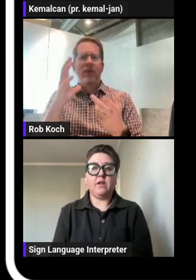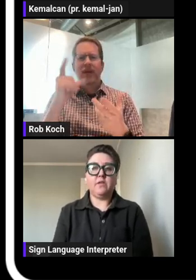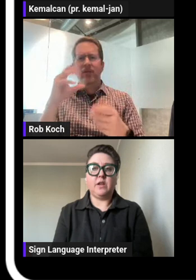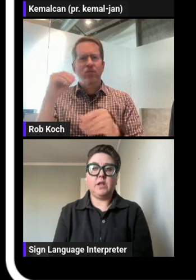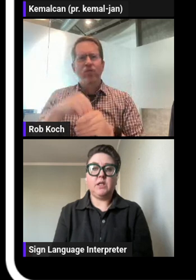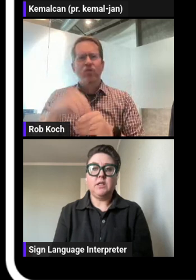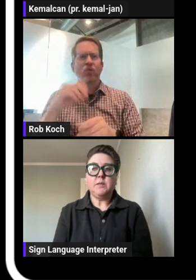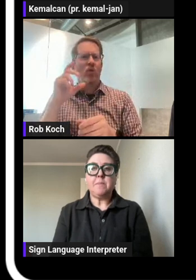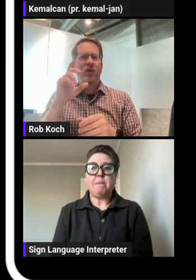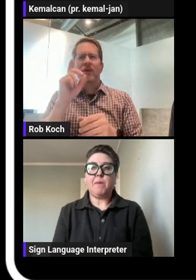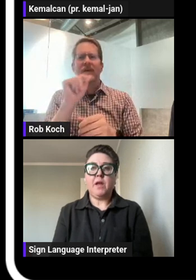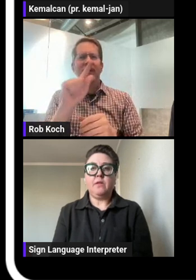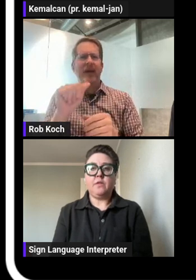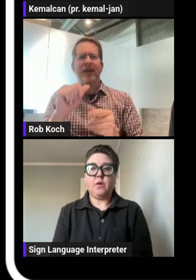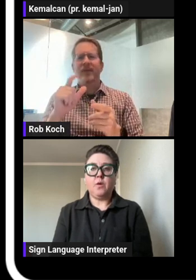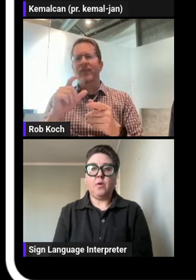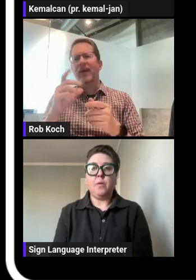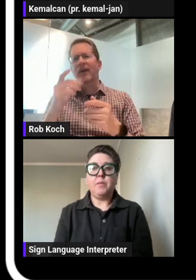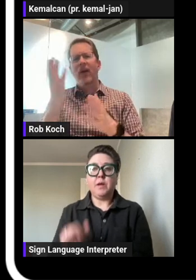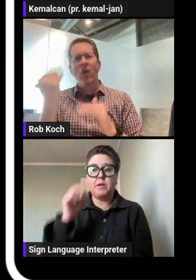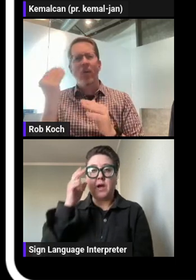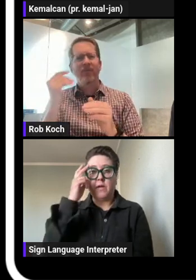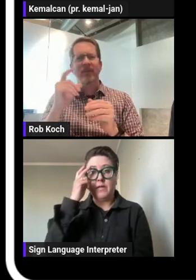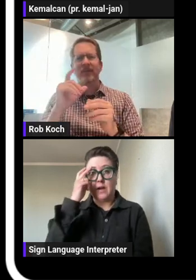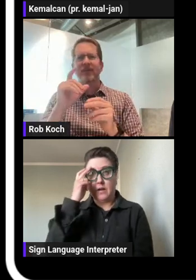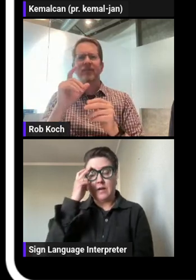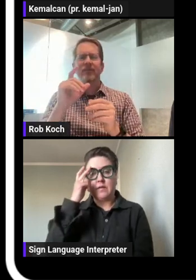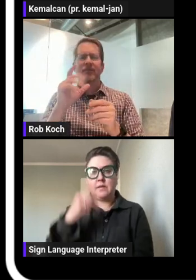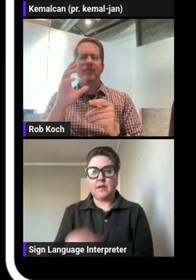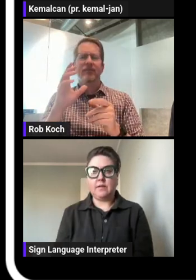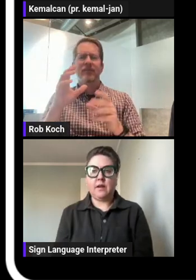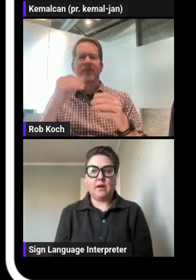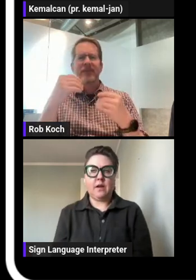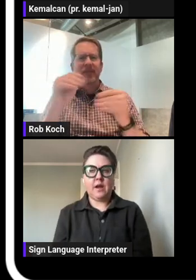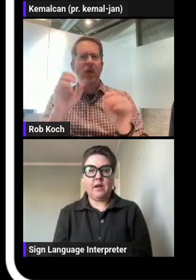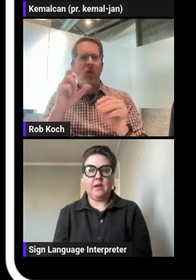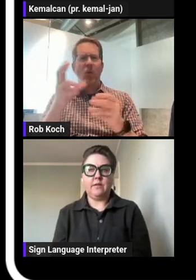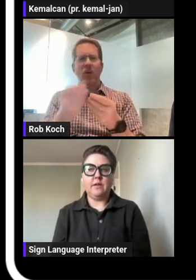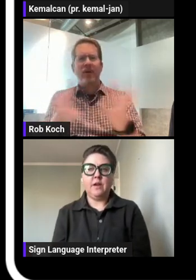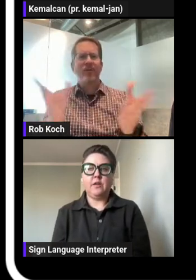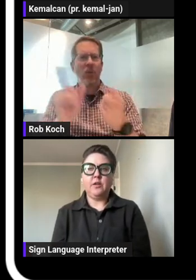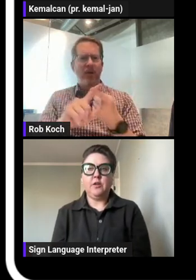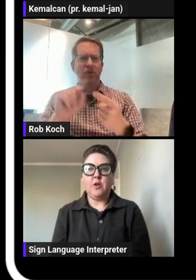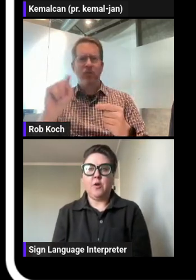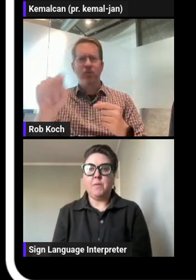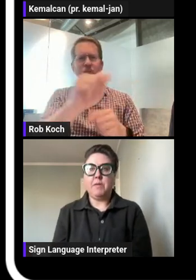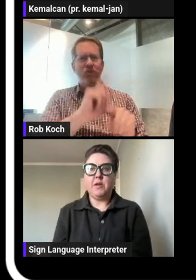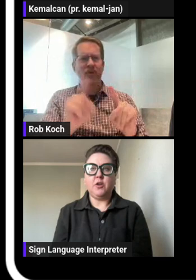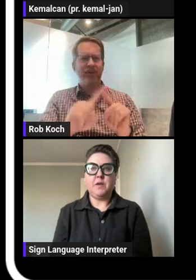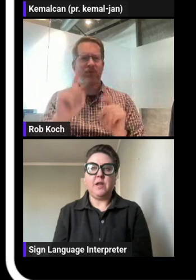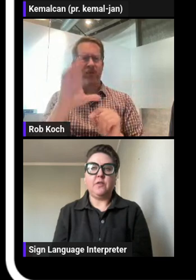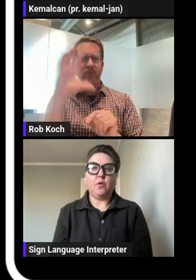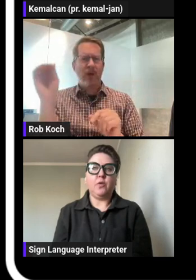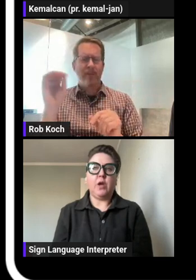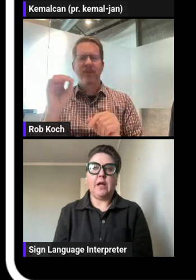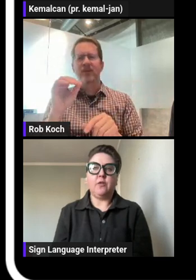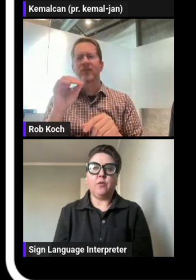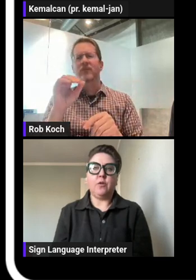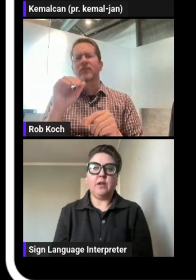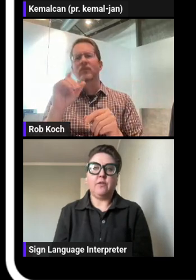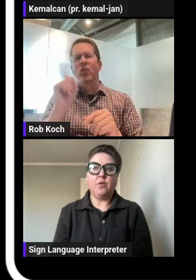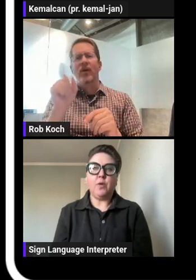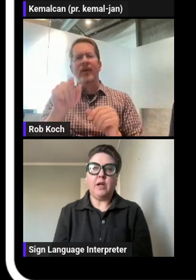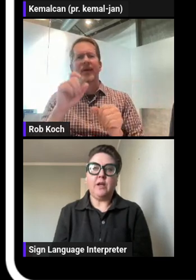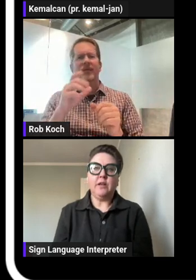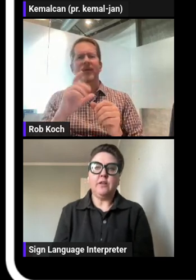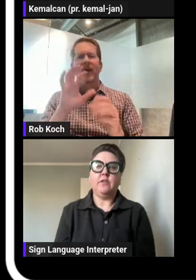harvest that kind of data. And so being able to have that access to that data and, you know, maybe could be sold and